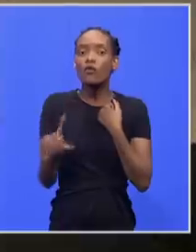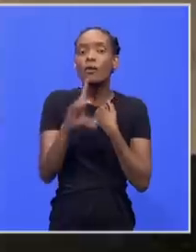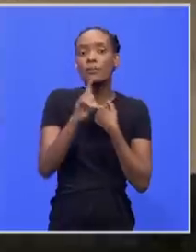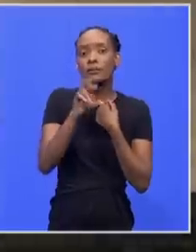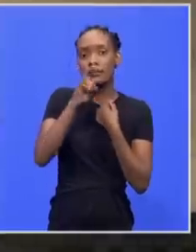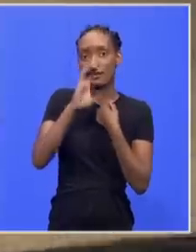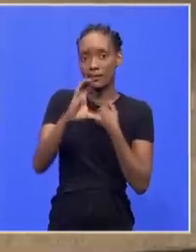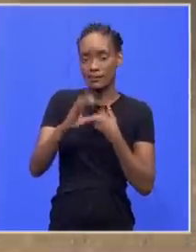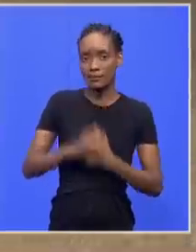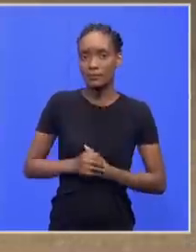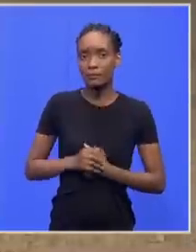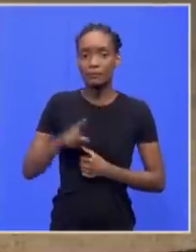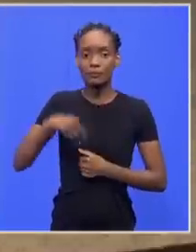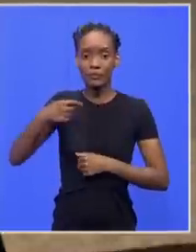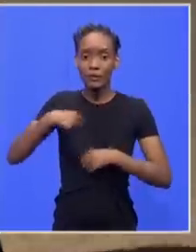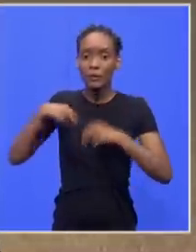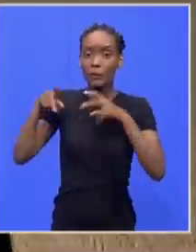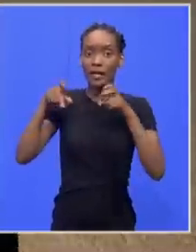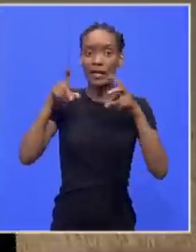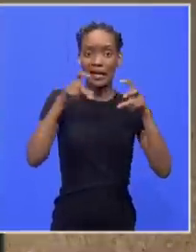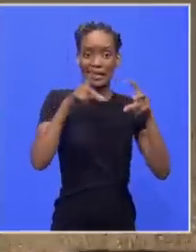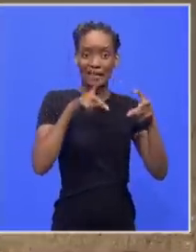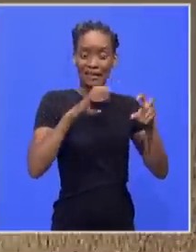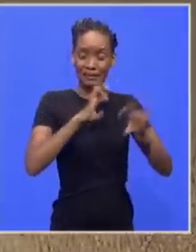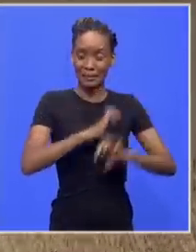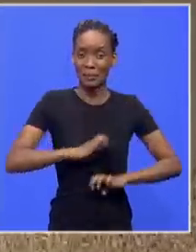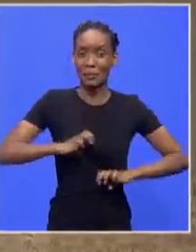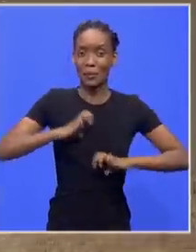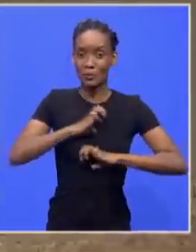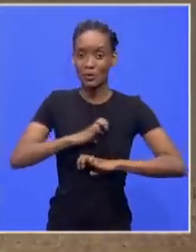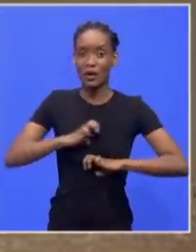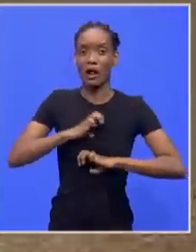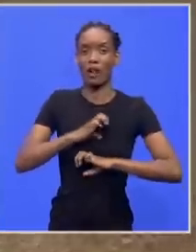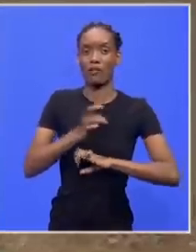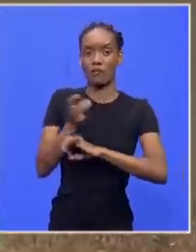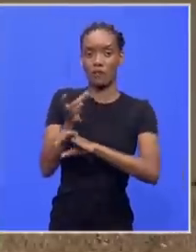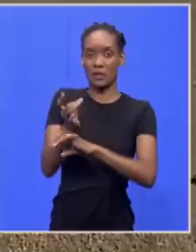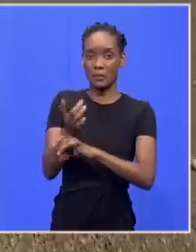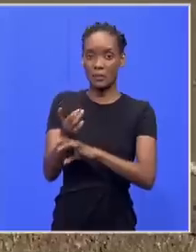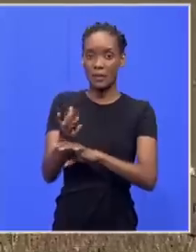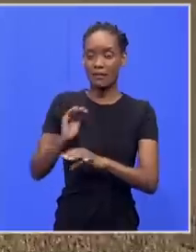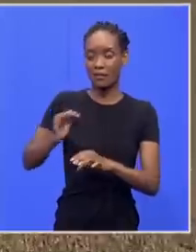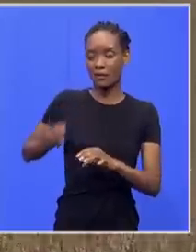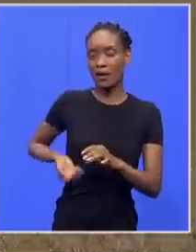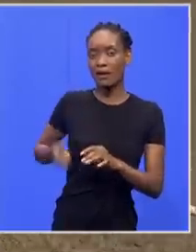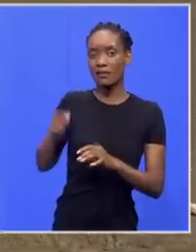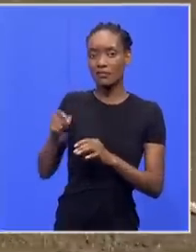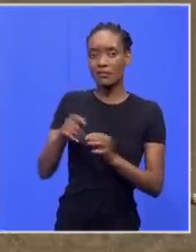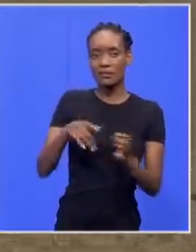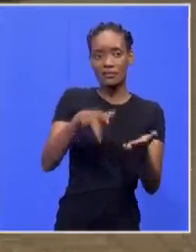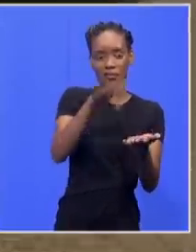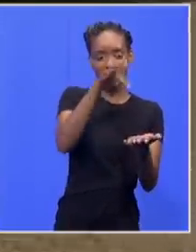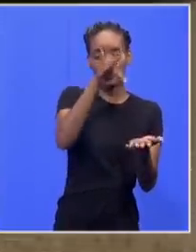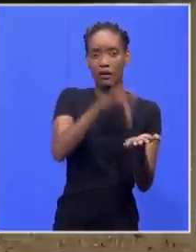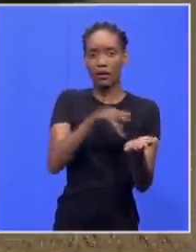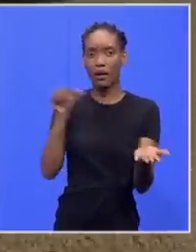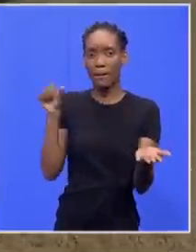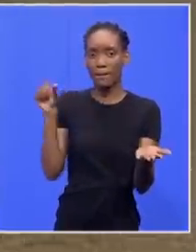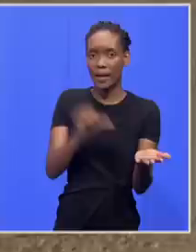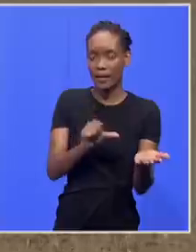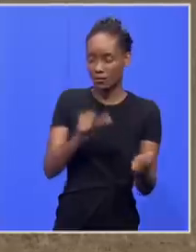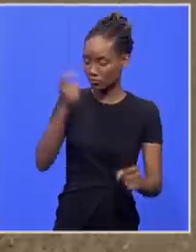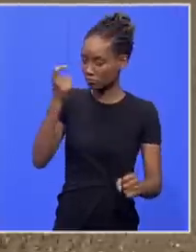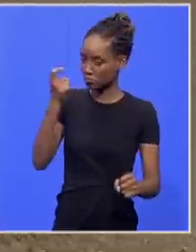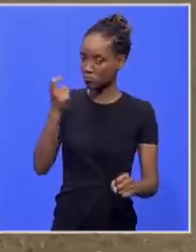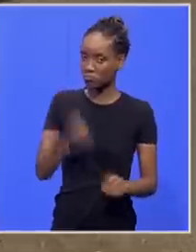emotional feedback from one of the ladies who also refused to go to Lindela, who told us about